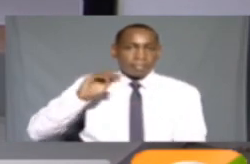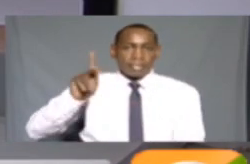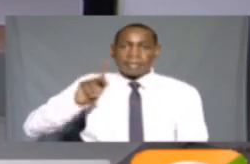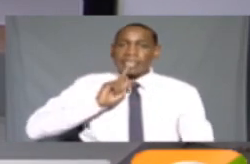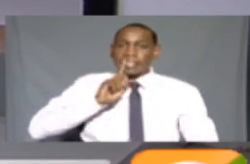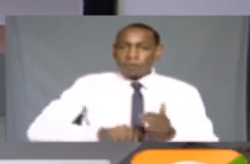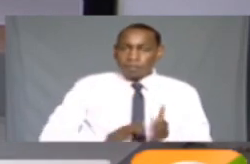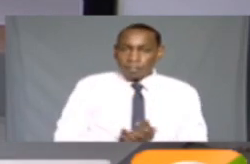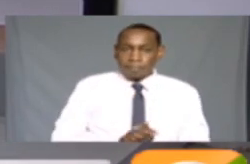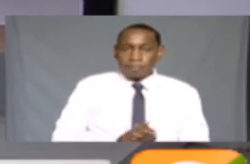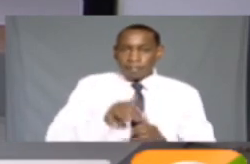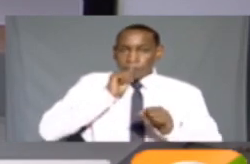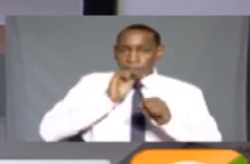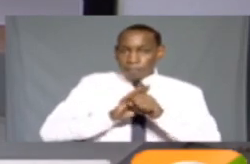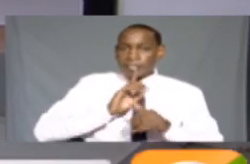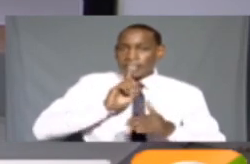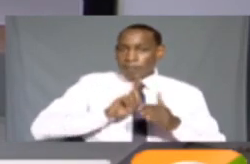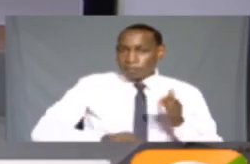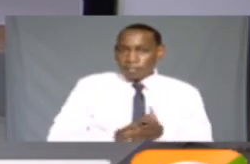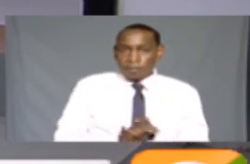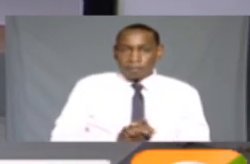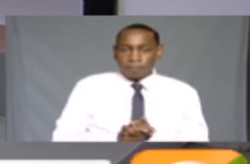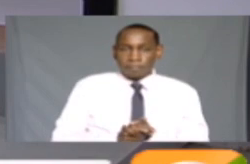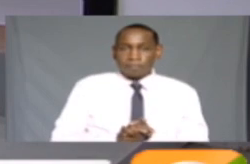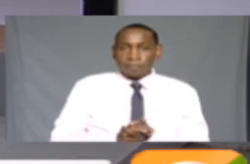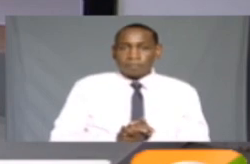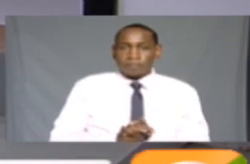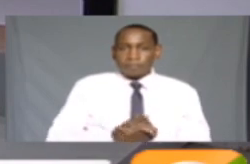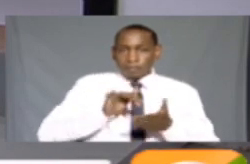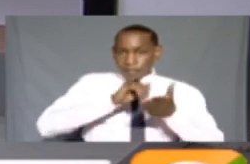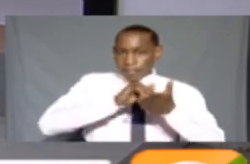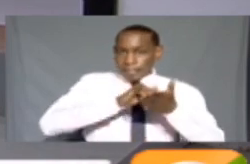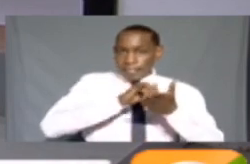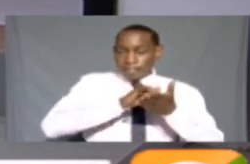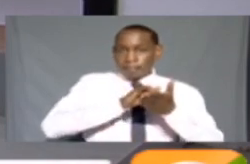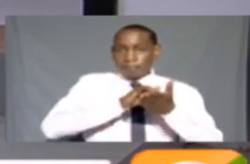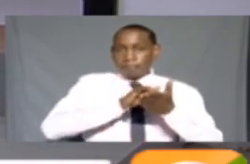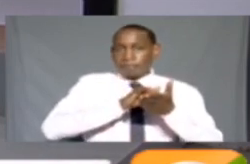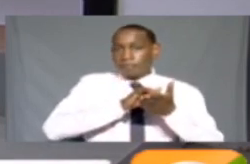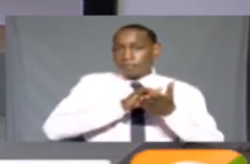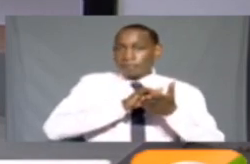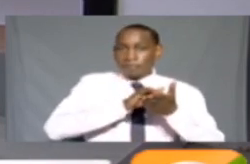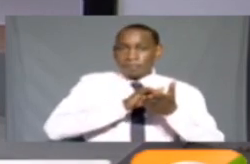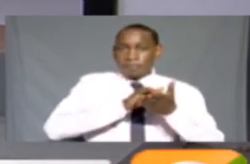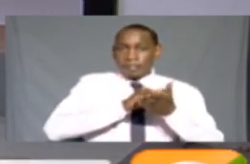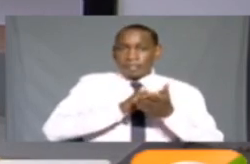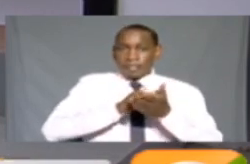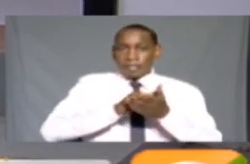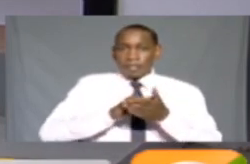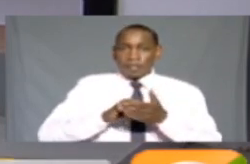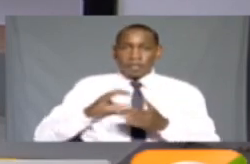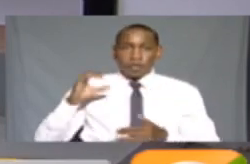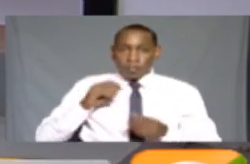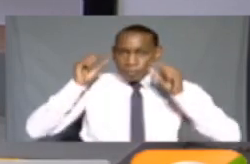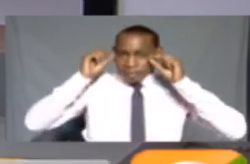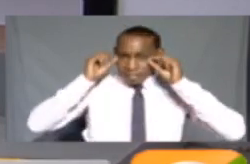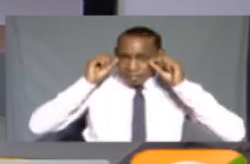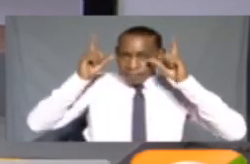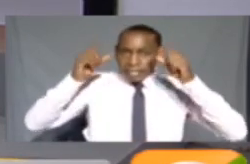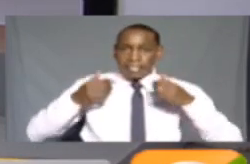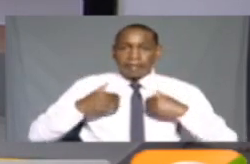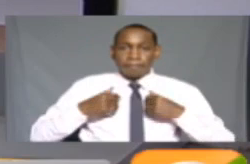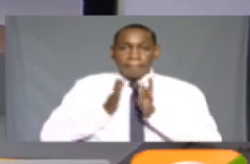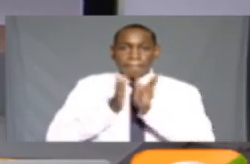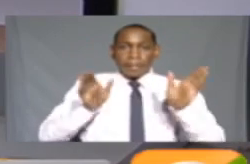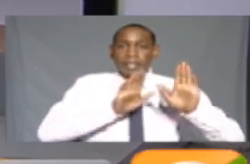have said, and they've promised, and we hold them to this, that there will be a lot of consumer awareness. There will be a big